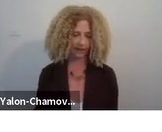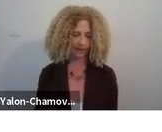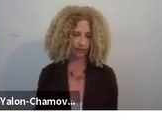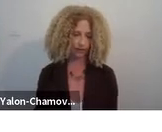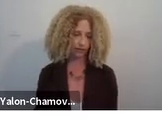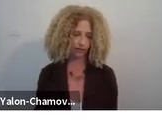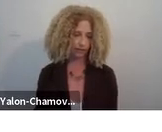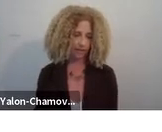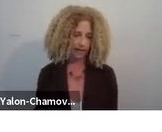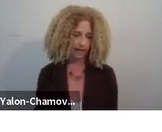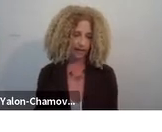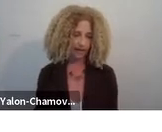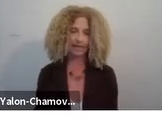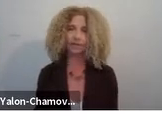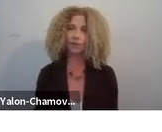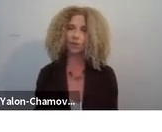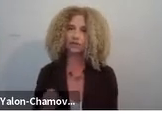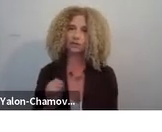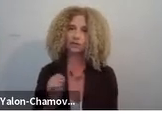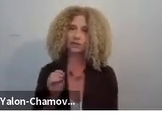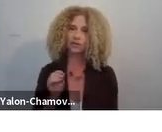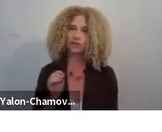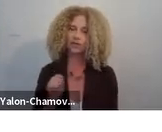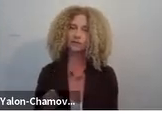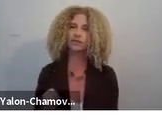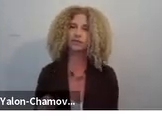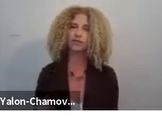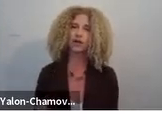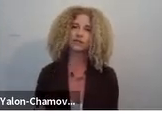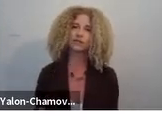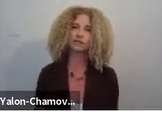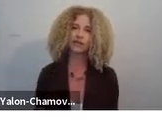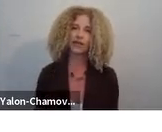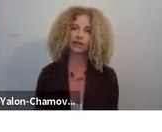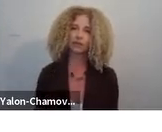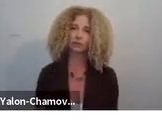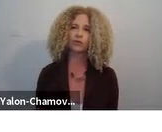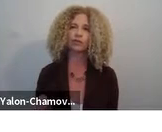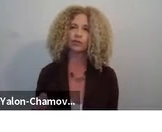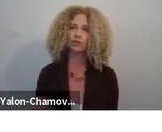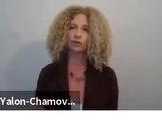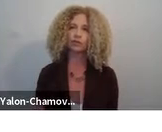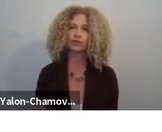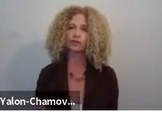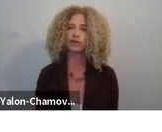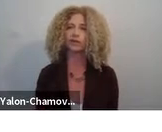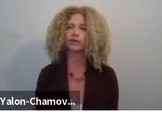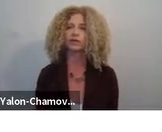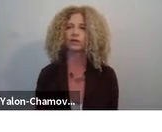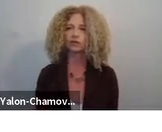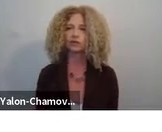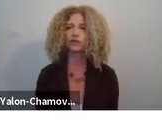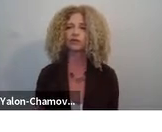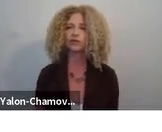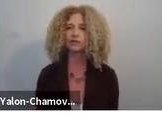plain language. And what simultaneous audio simplification, what we do when we do that,